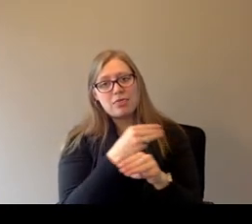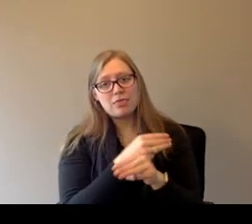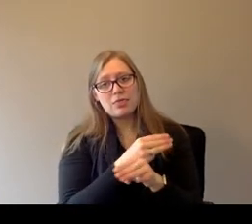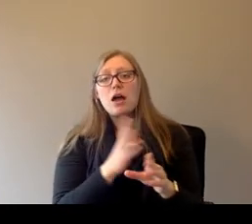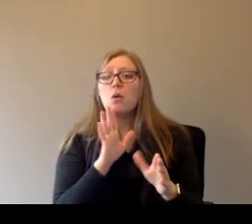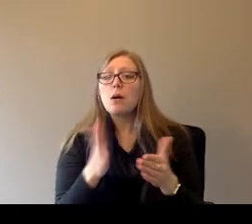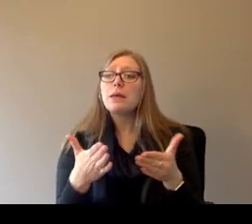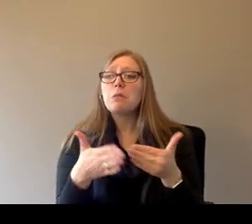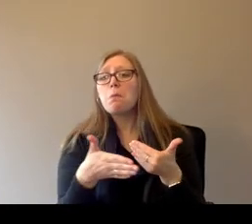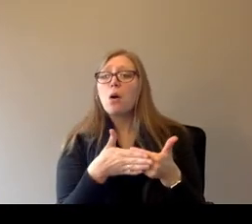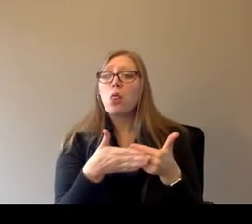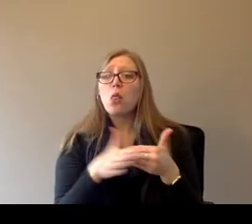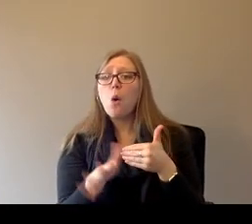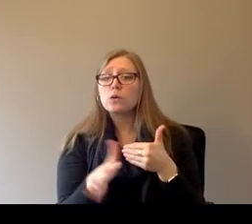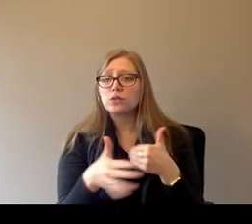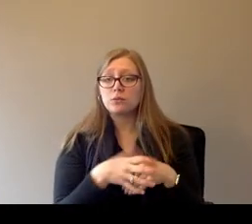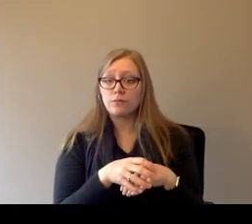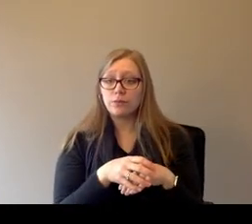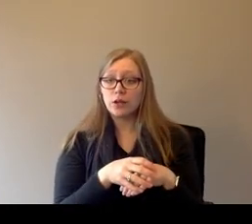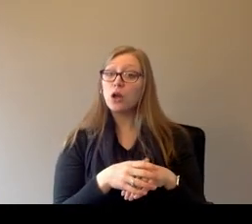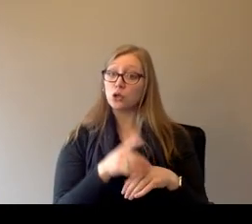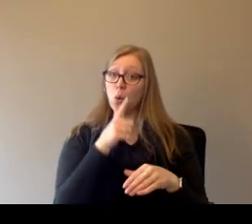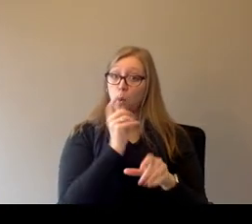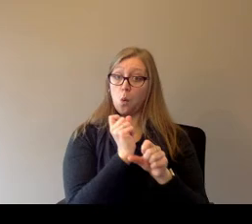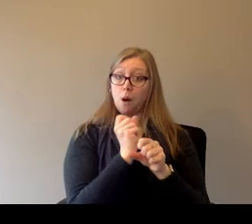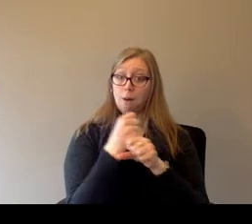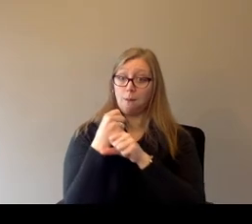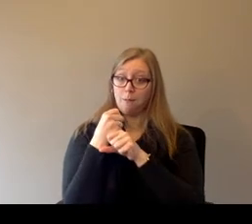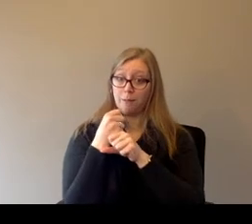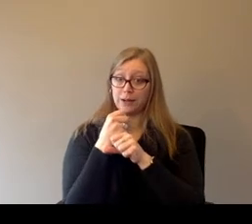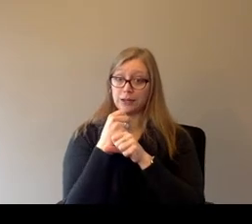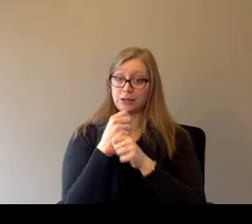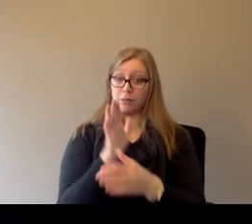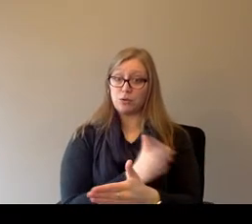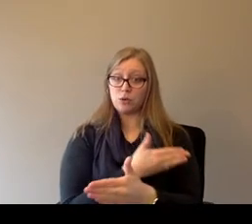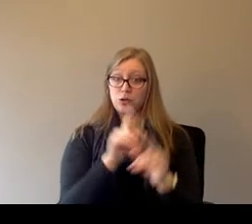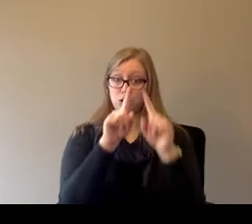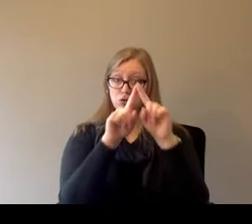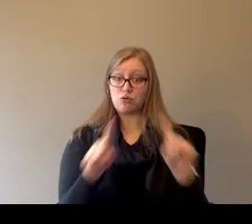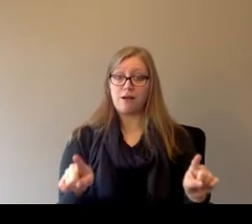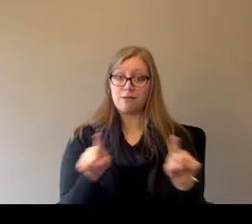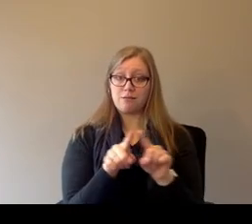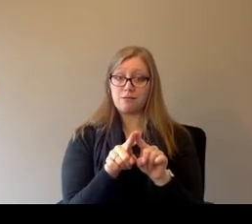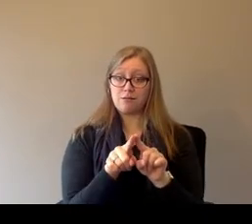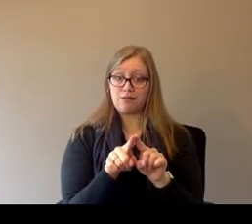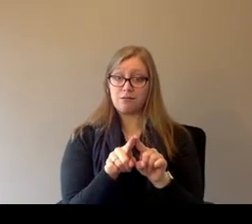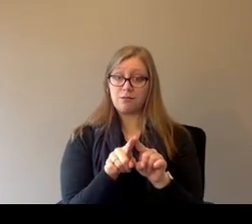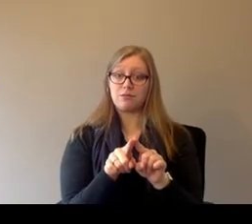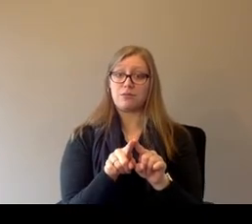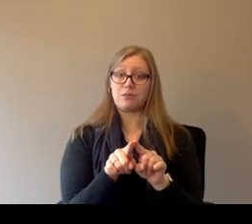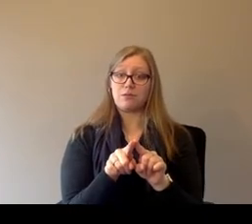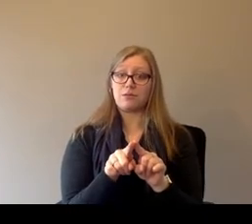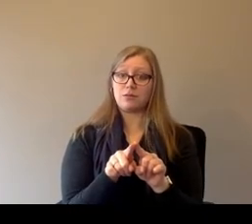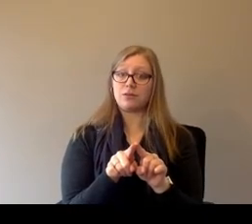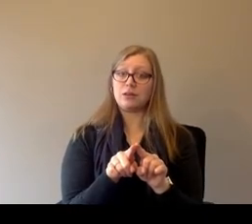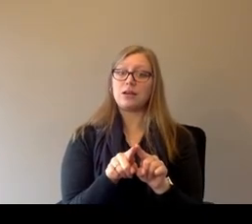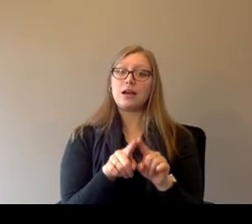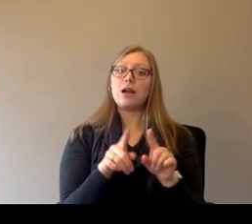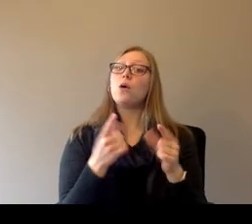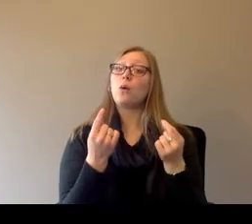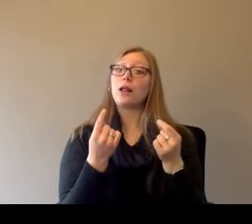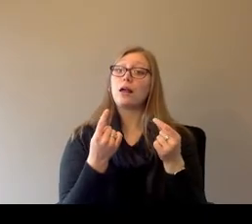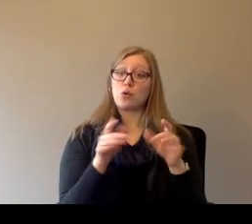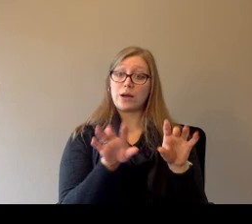close. So the manufacturer produces musical triangles by bending pieces of steel to make this triangle shape, an